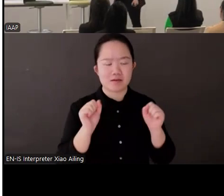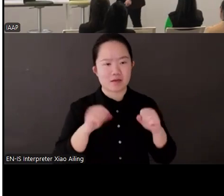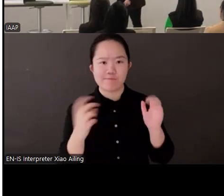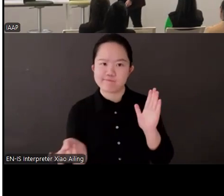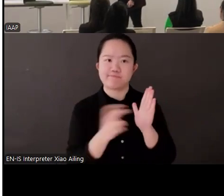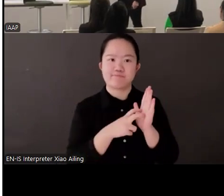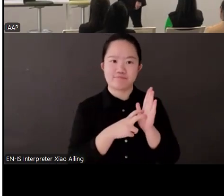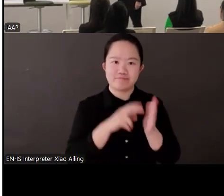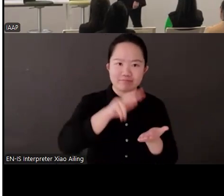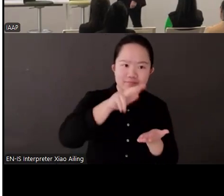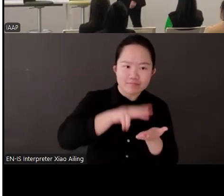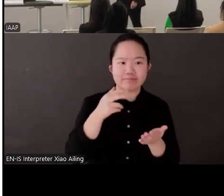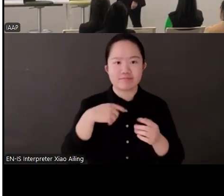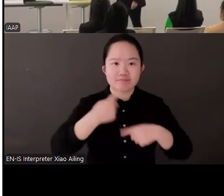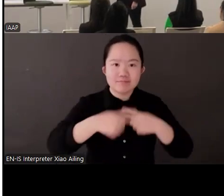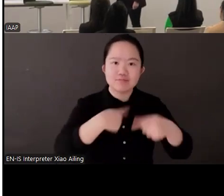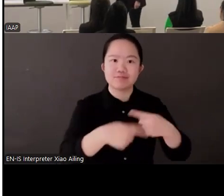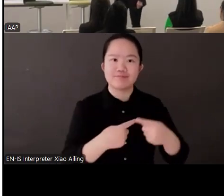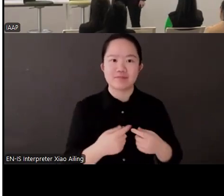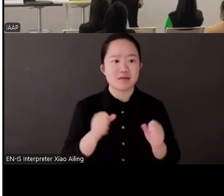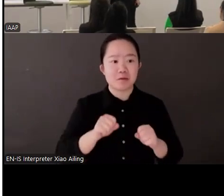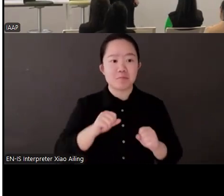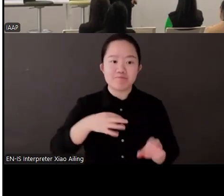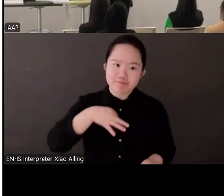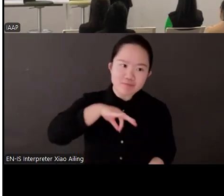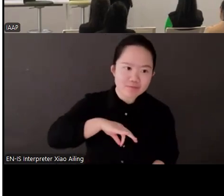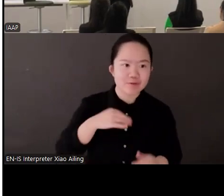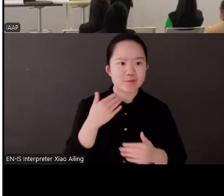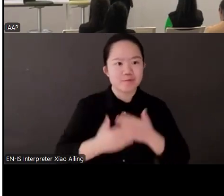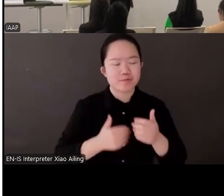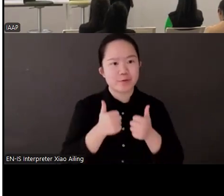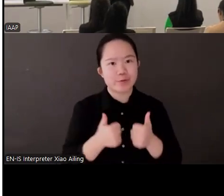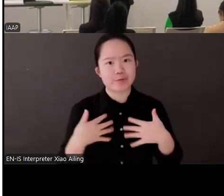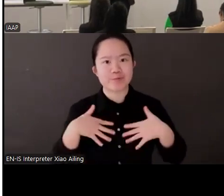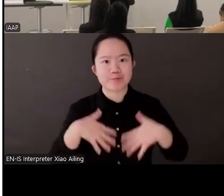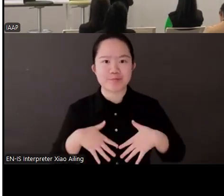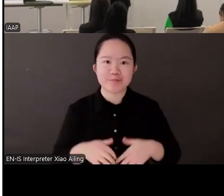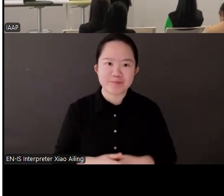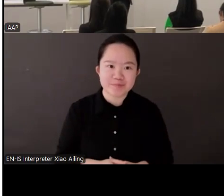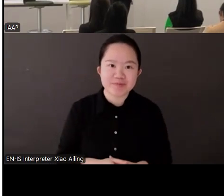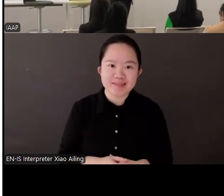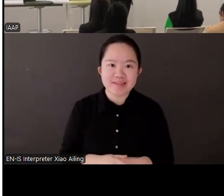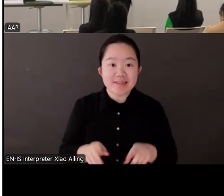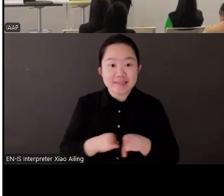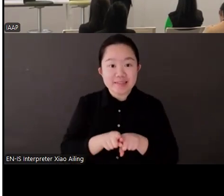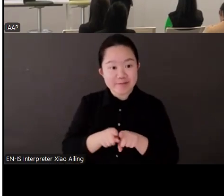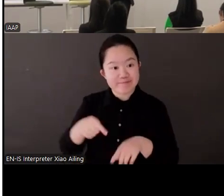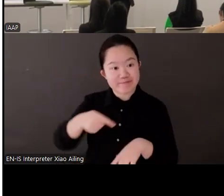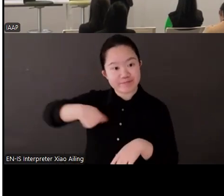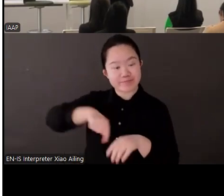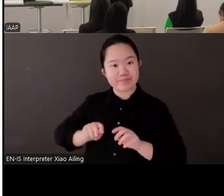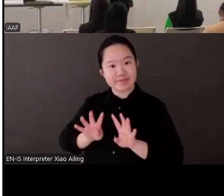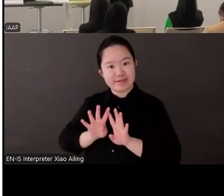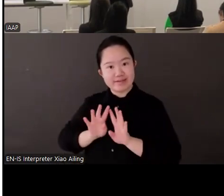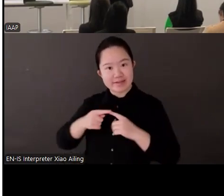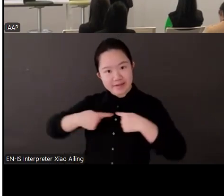give more information about them. And then we had the webinar and event committee that can bring together fun stuff like this.